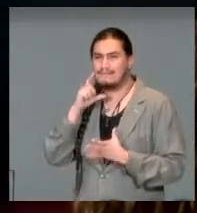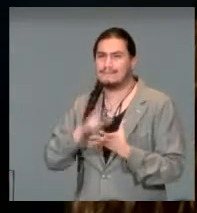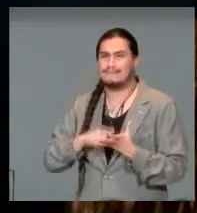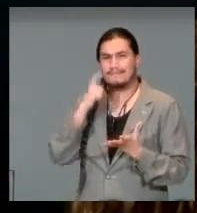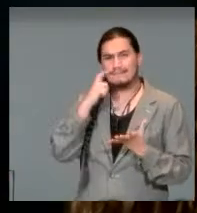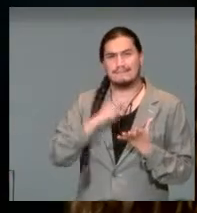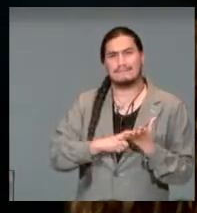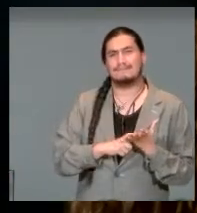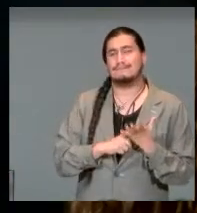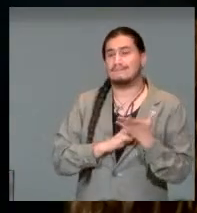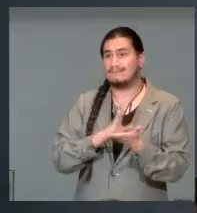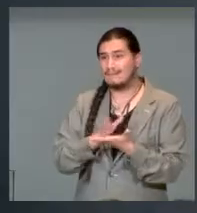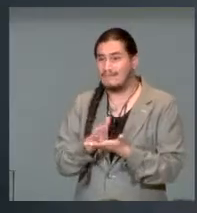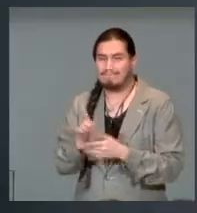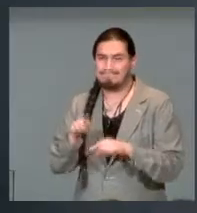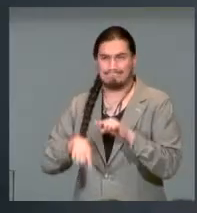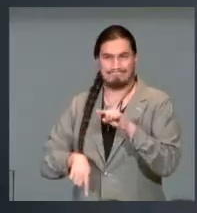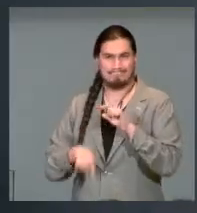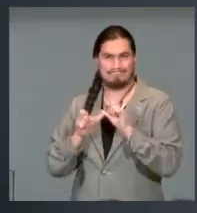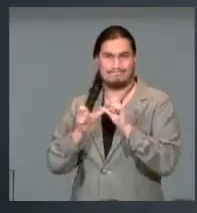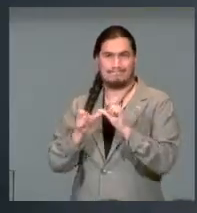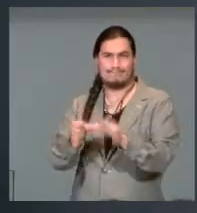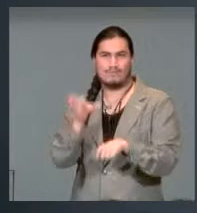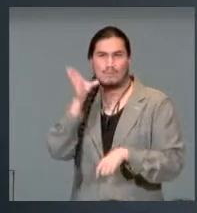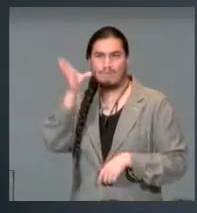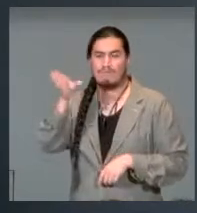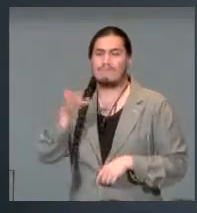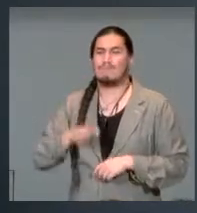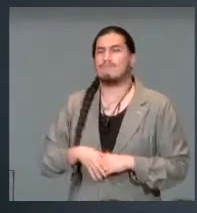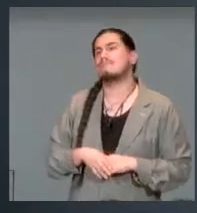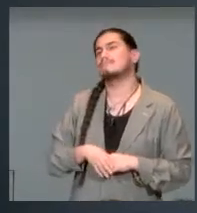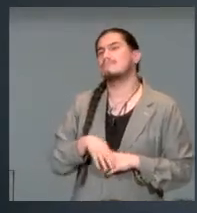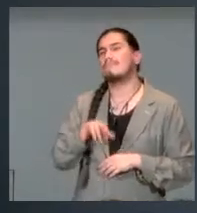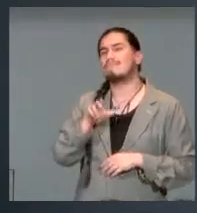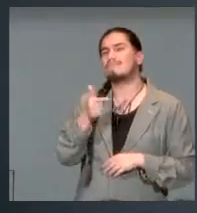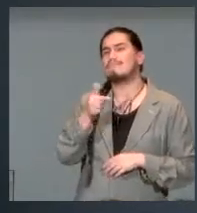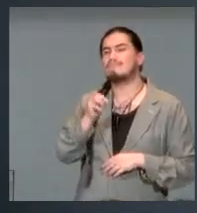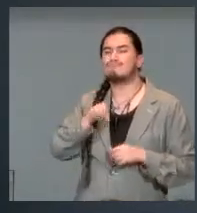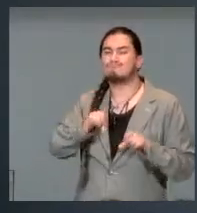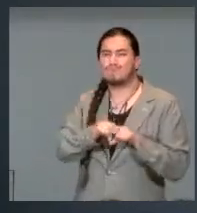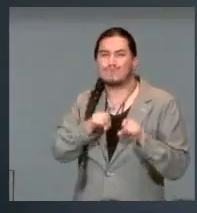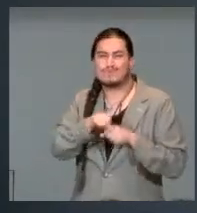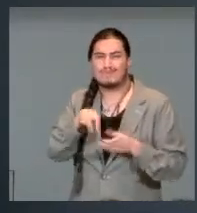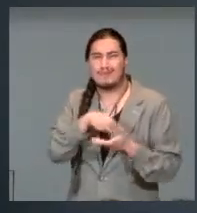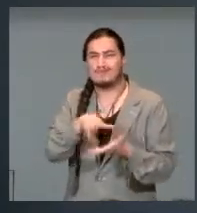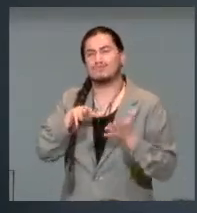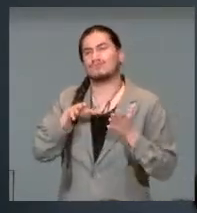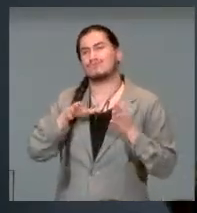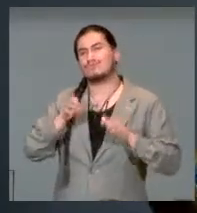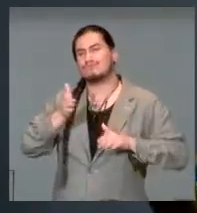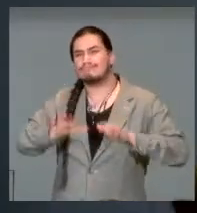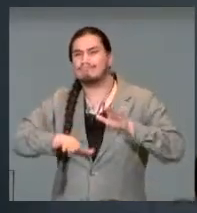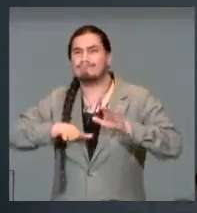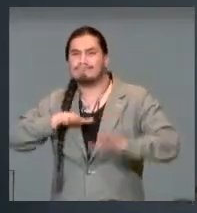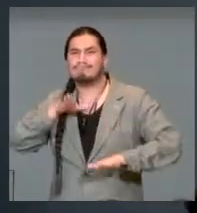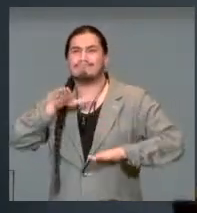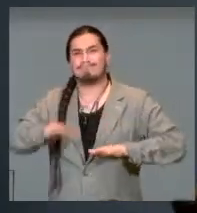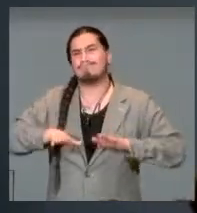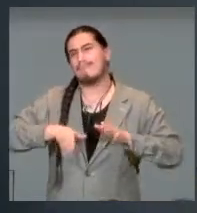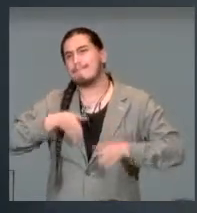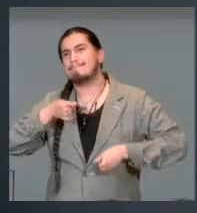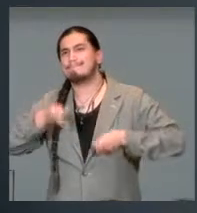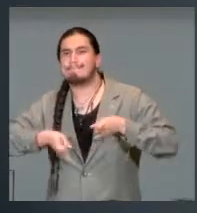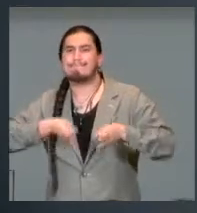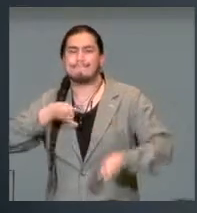It can't be stopped. Gumboot dancers break the concrete with every stomp, slap, clap,